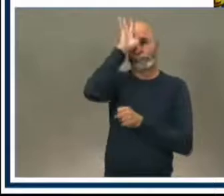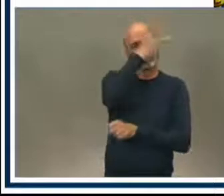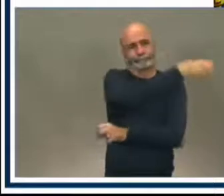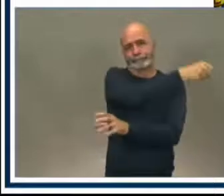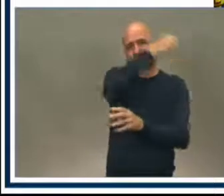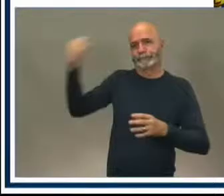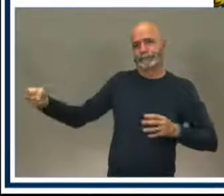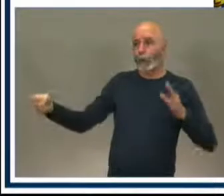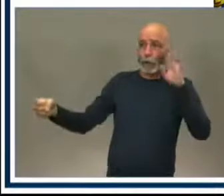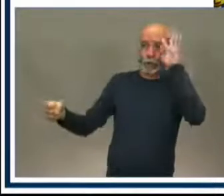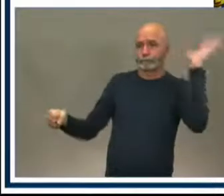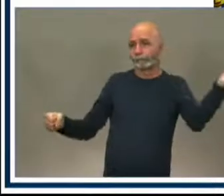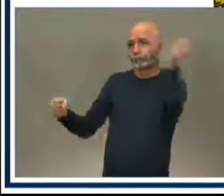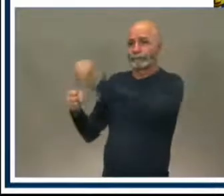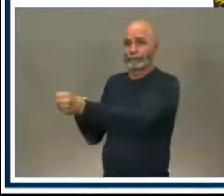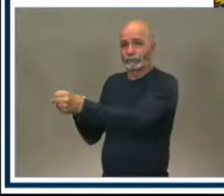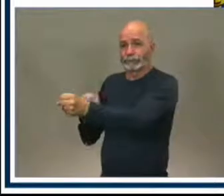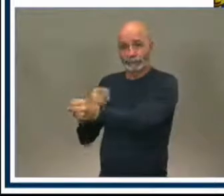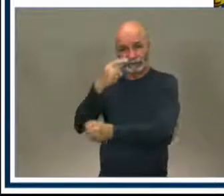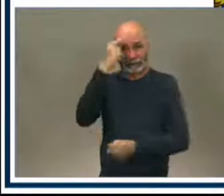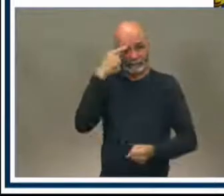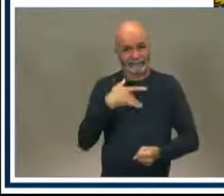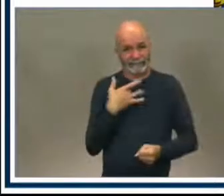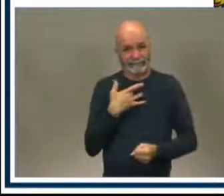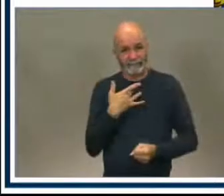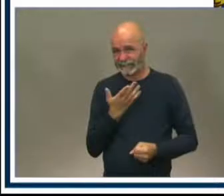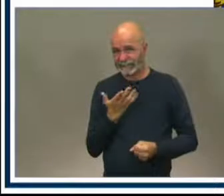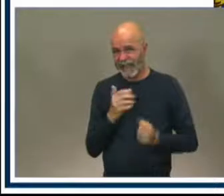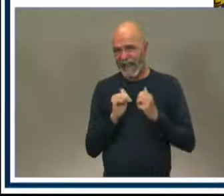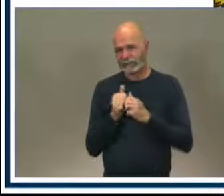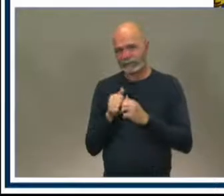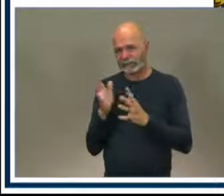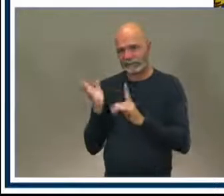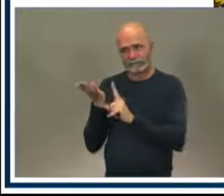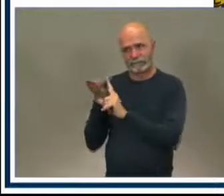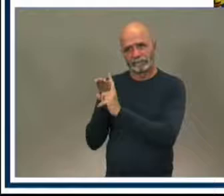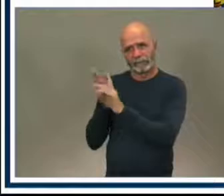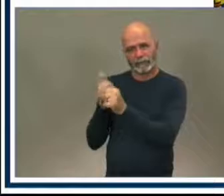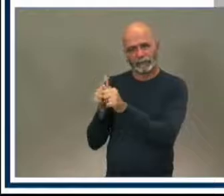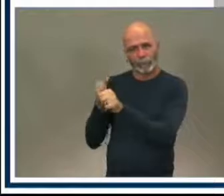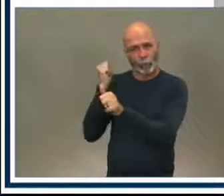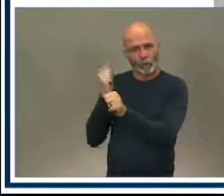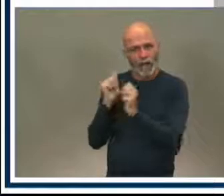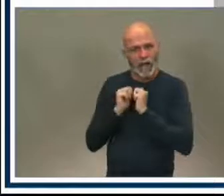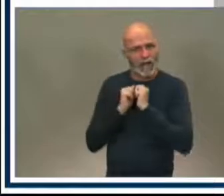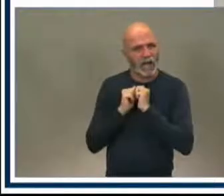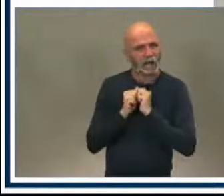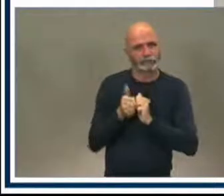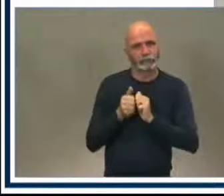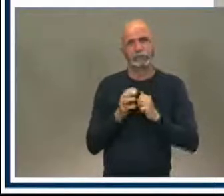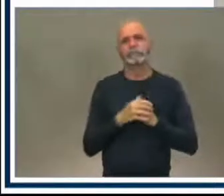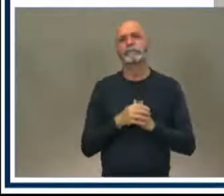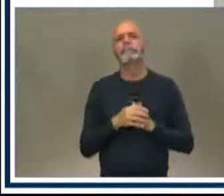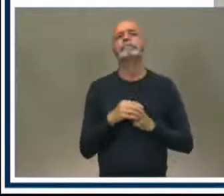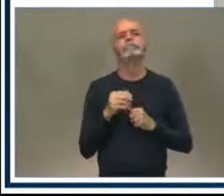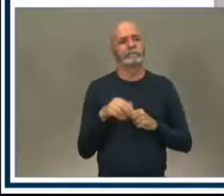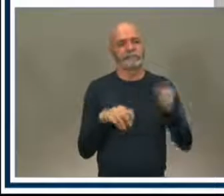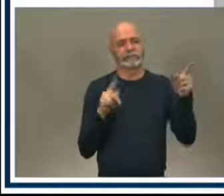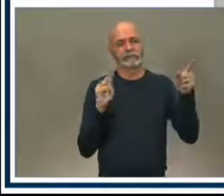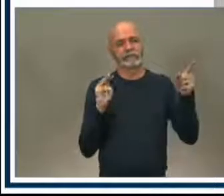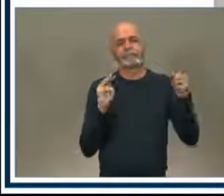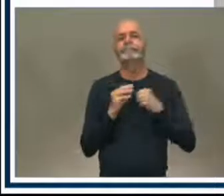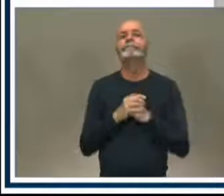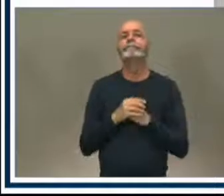you avoid that, or how do you square that circle? Yeah, I mean, look, there's already significant pressure on